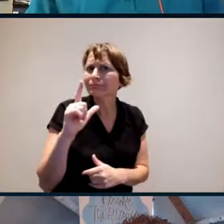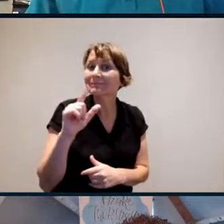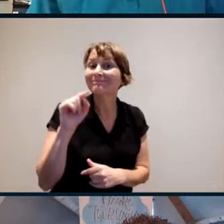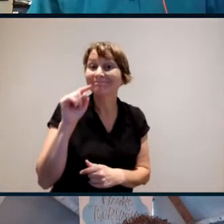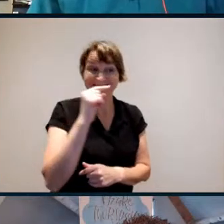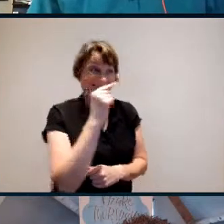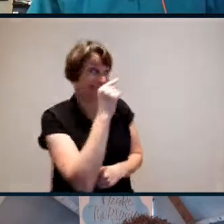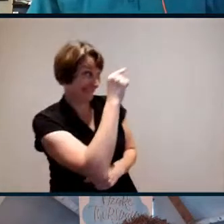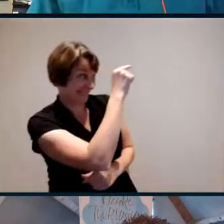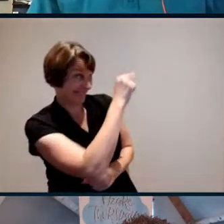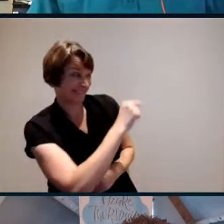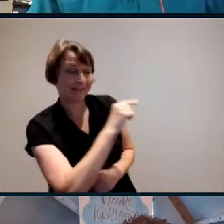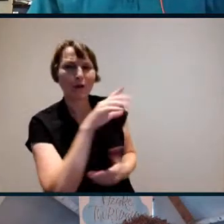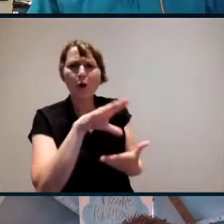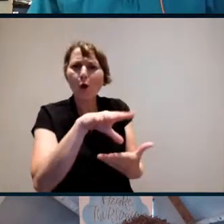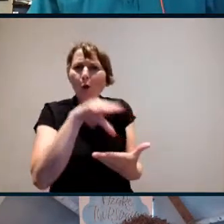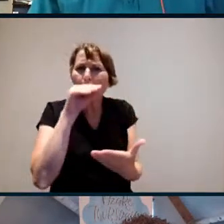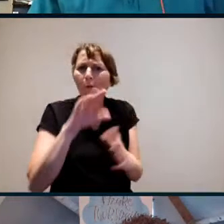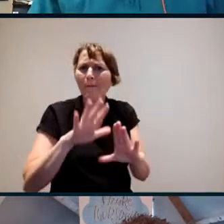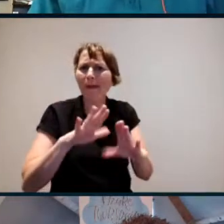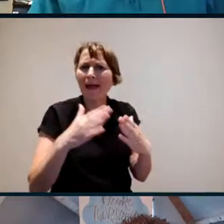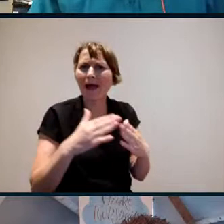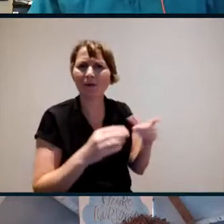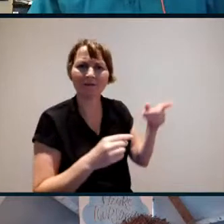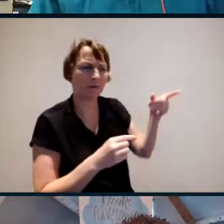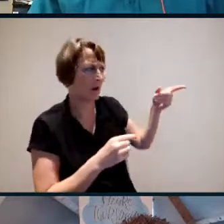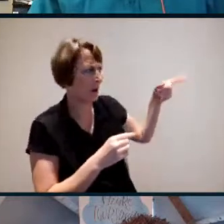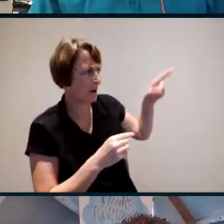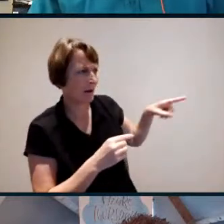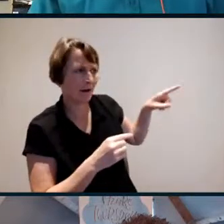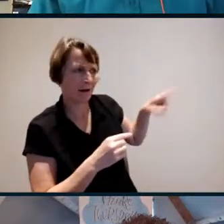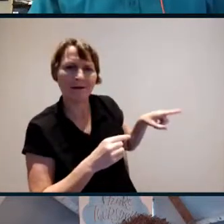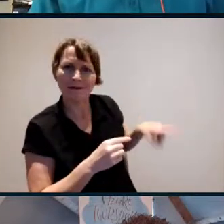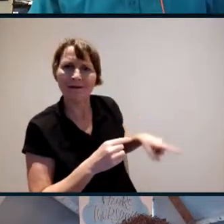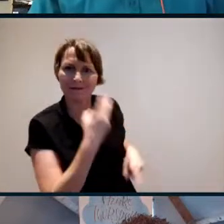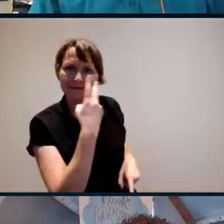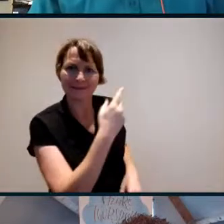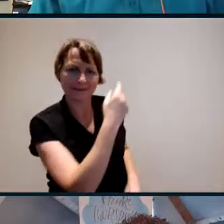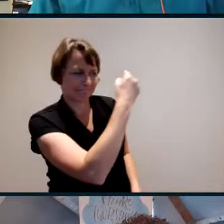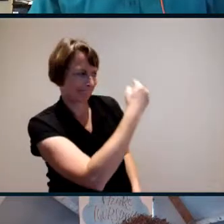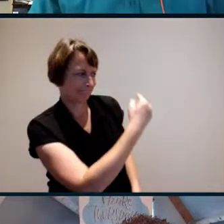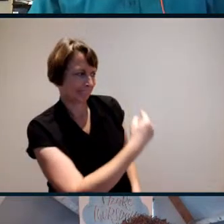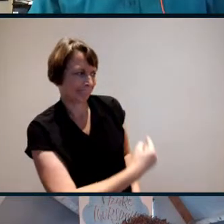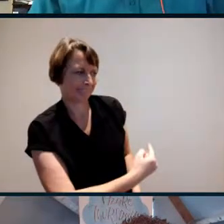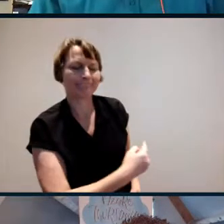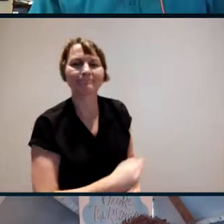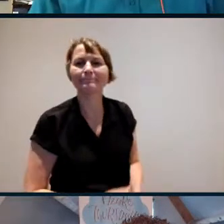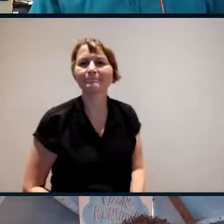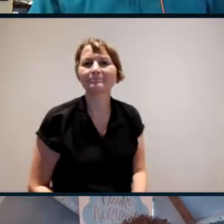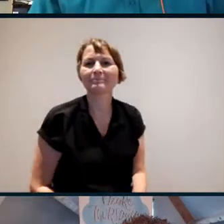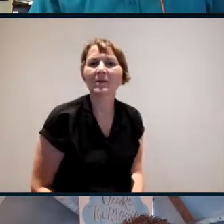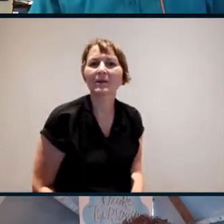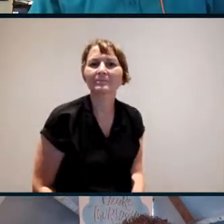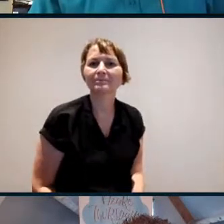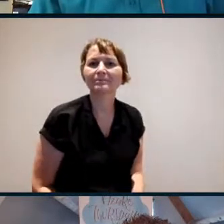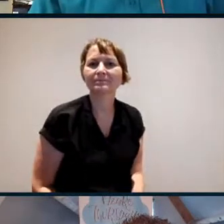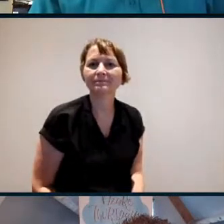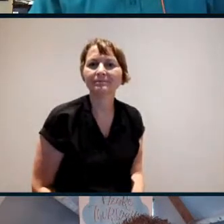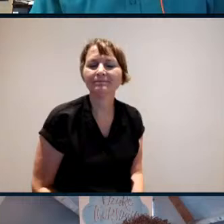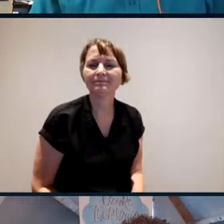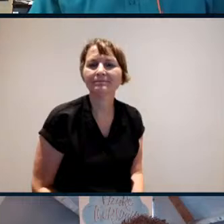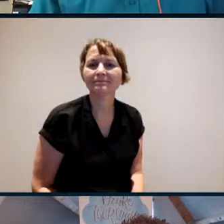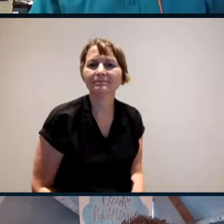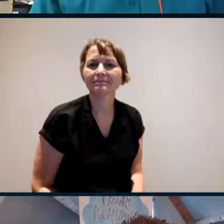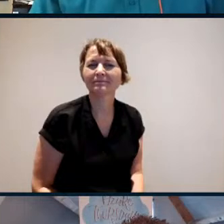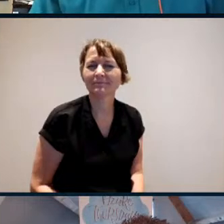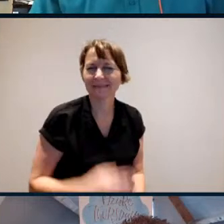Thai. And then if you scroll down, like you saw me kind of from scratch write a bunch of stuff. If you go into the documentation, and